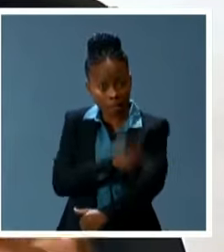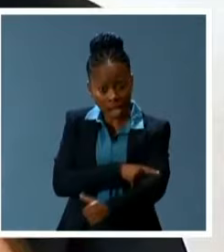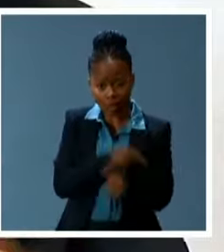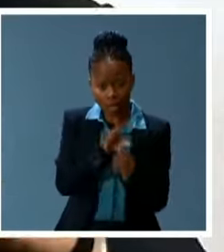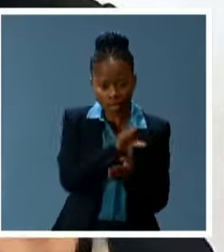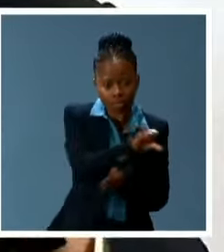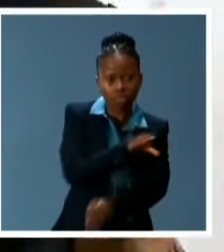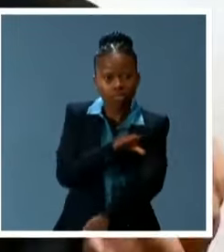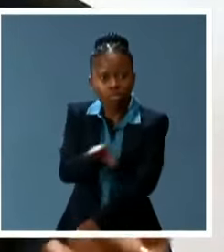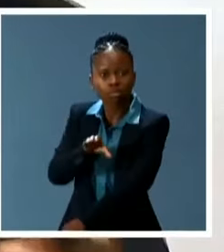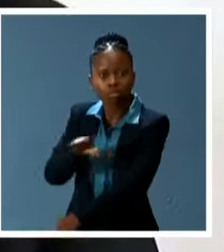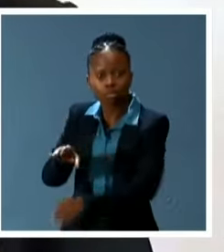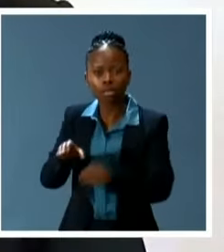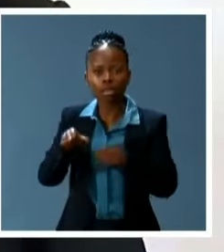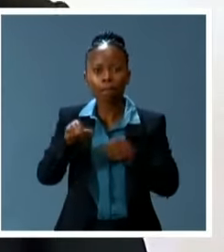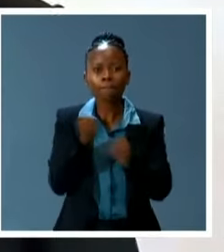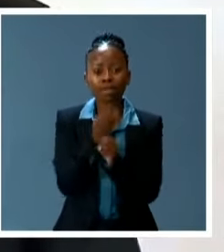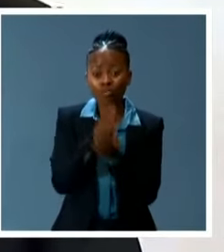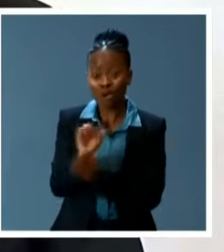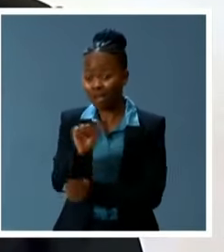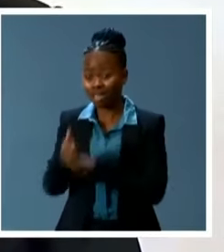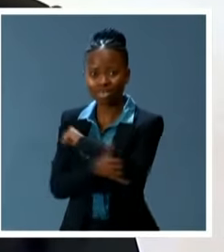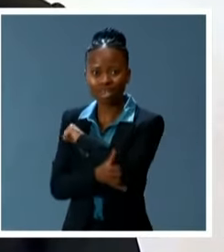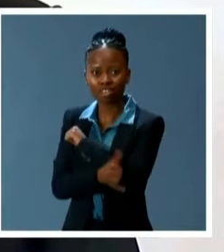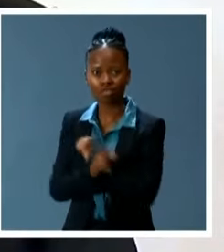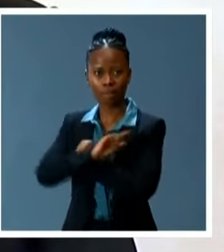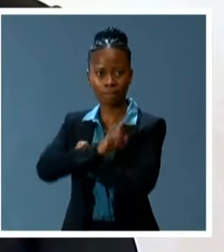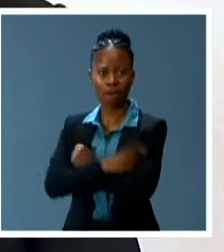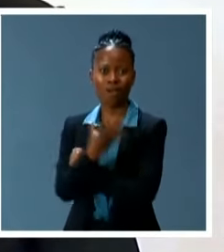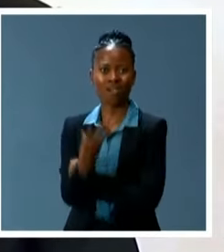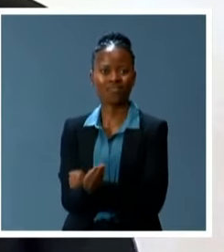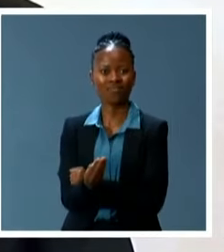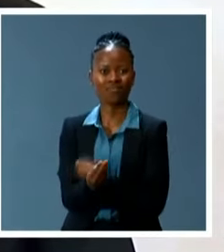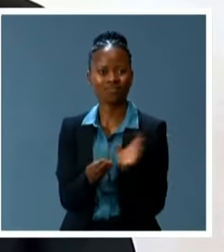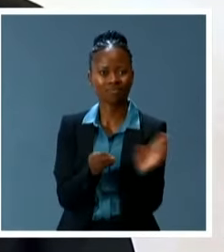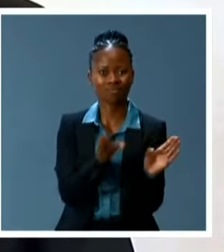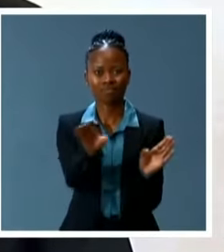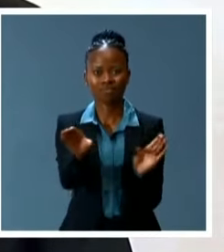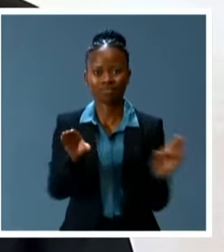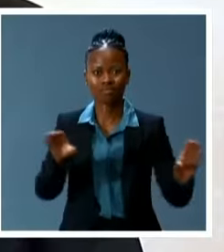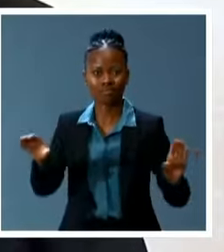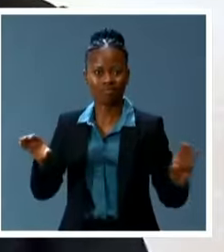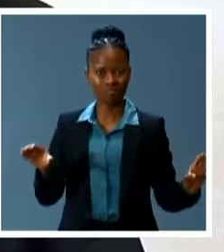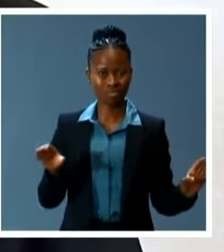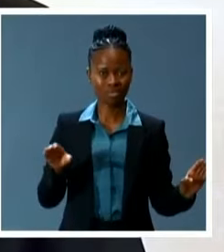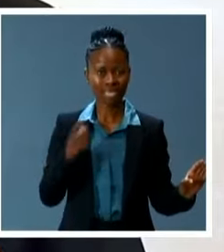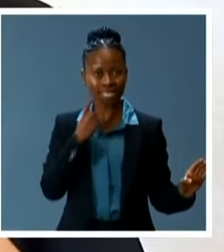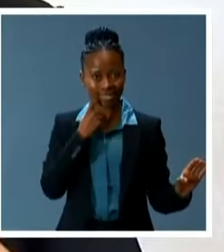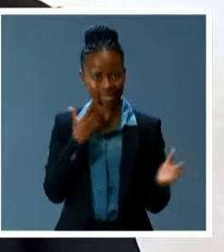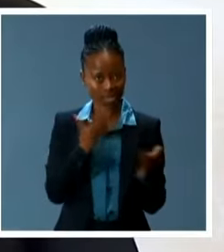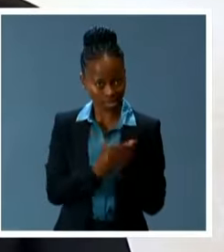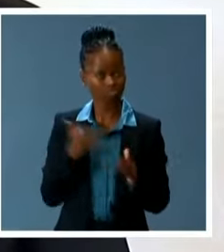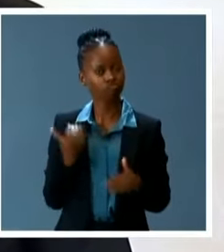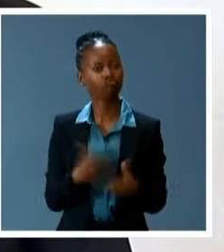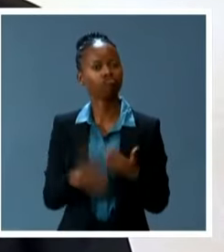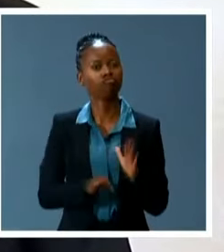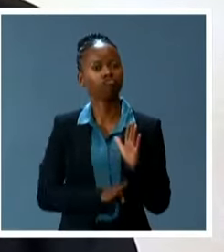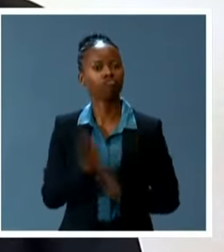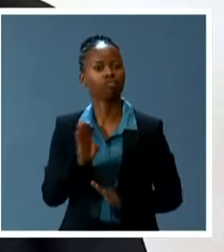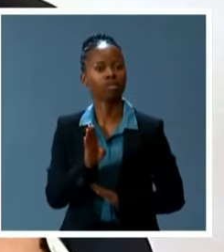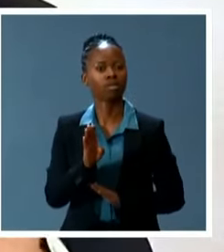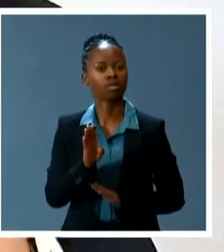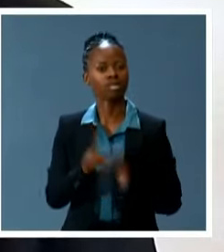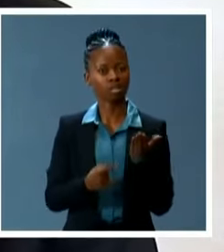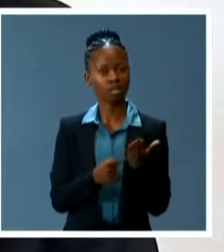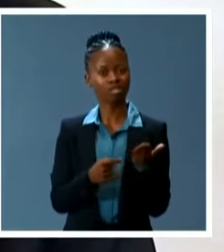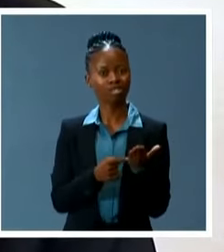governance, a governance of the digital world that brings equality in the access, but also in the use of the digital world,